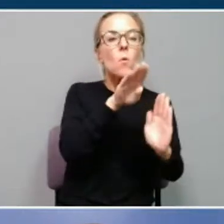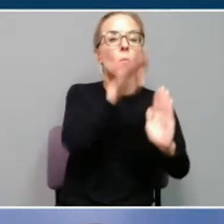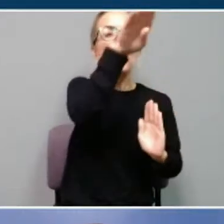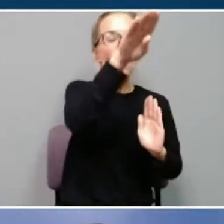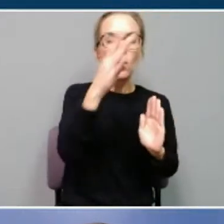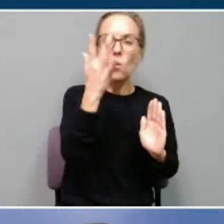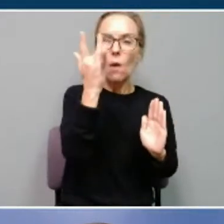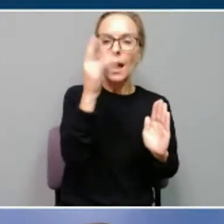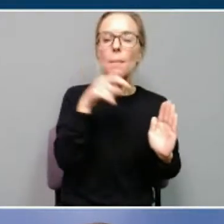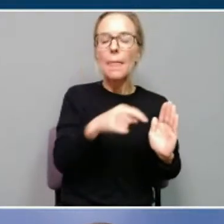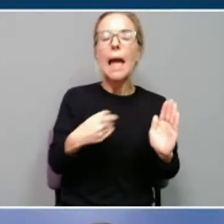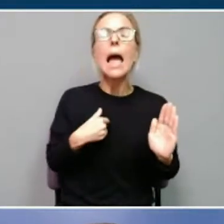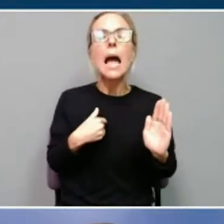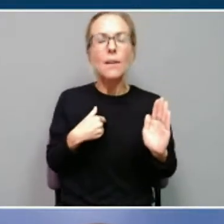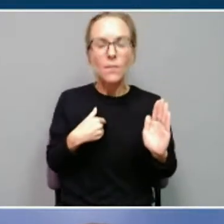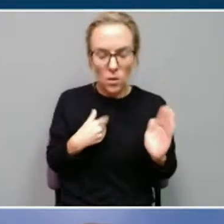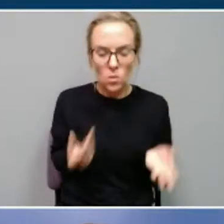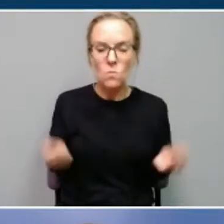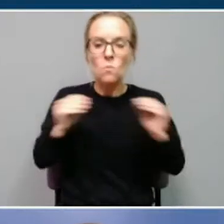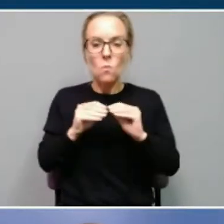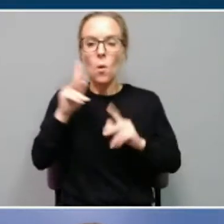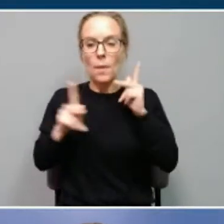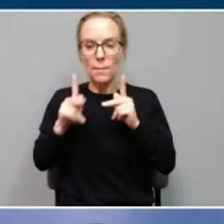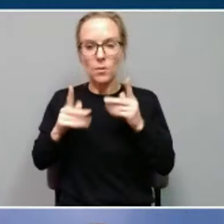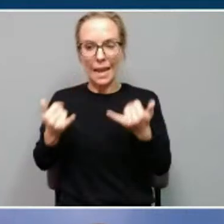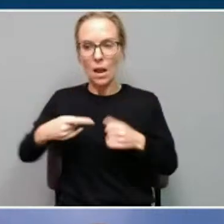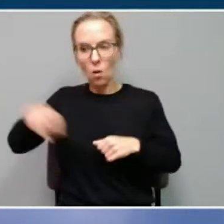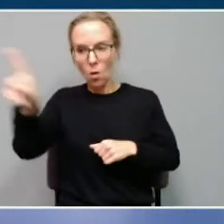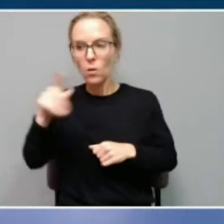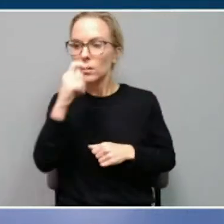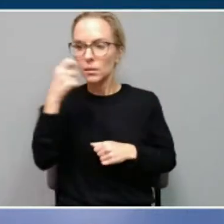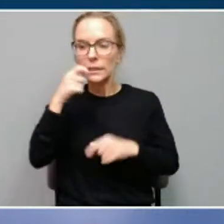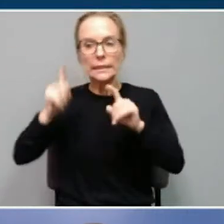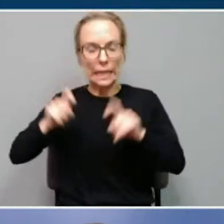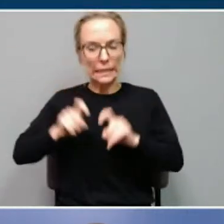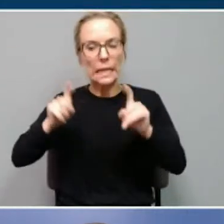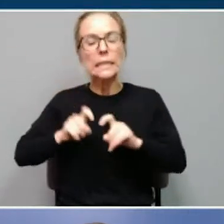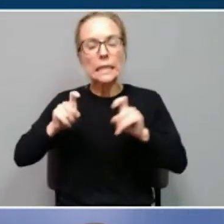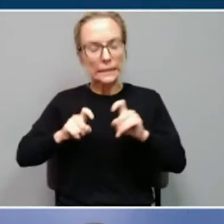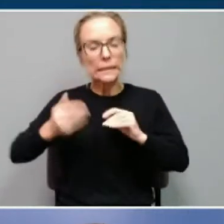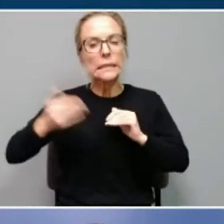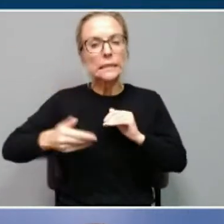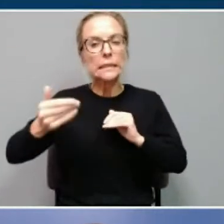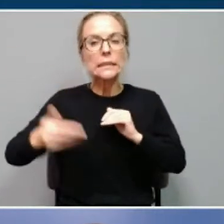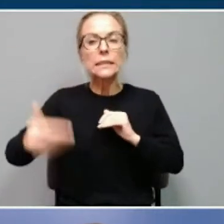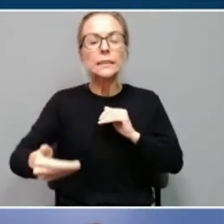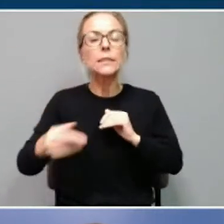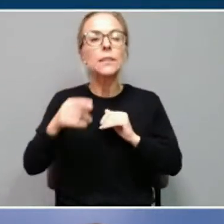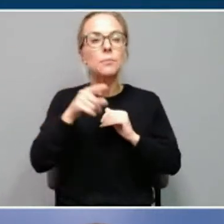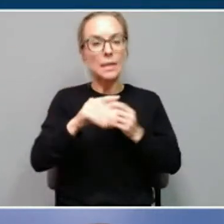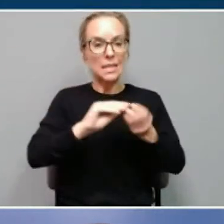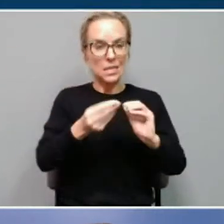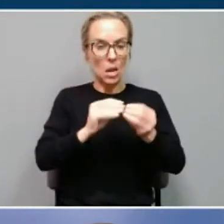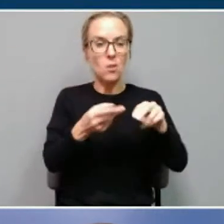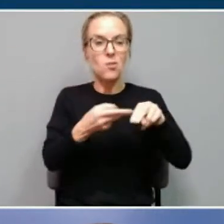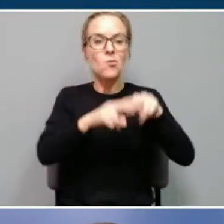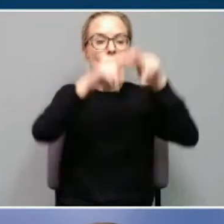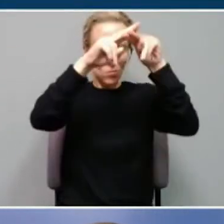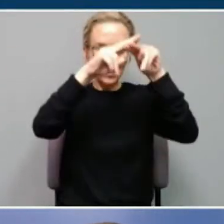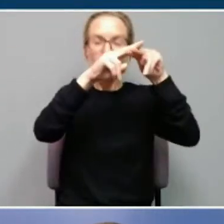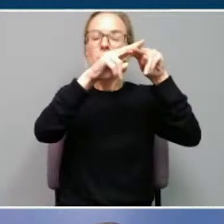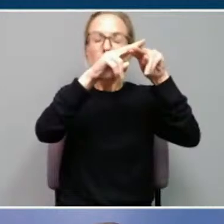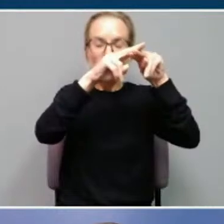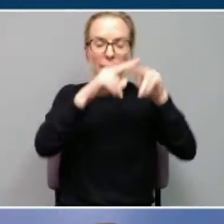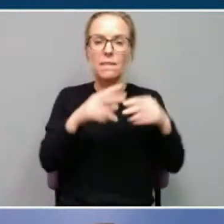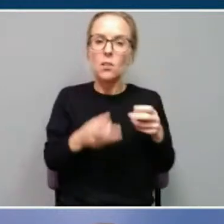have significantly more people getting tested right now, which is a good thing. But that denominator gets bigger, and it is